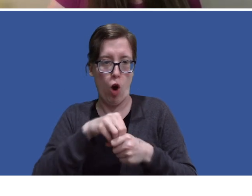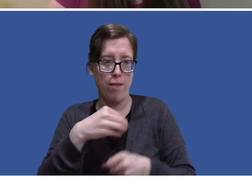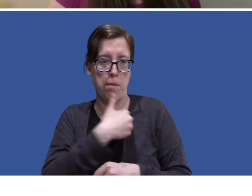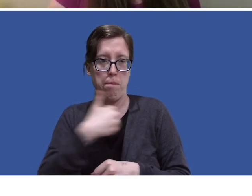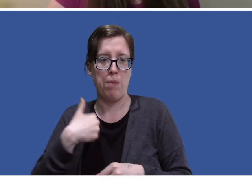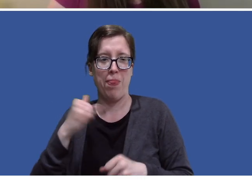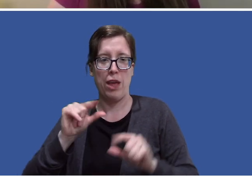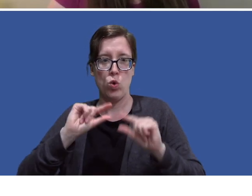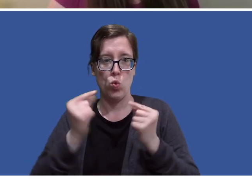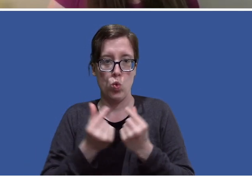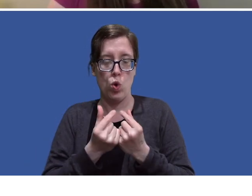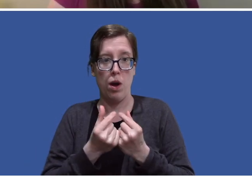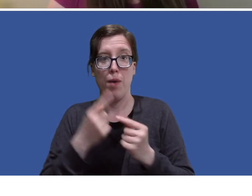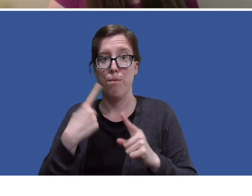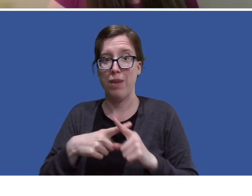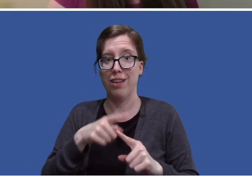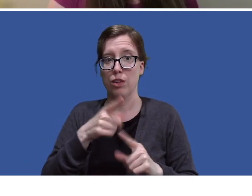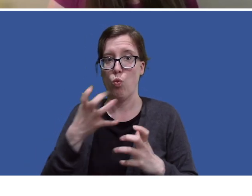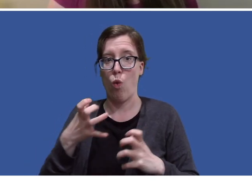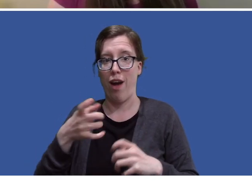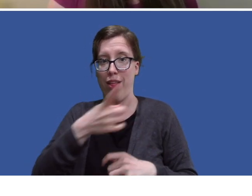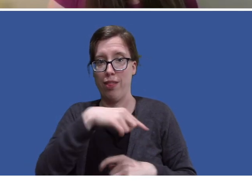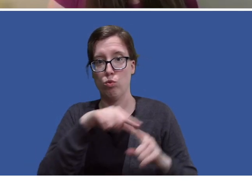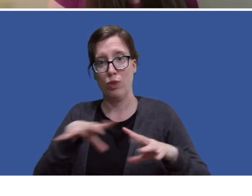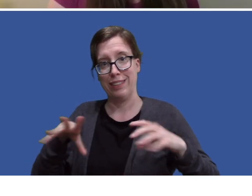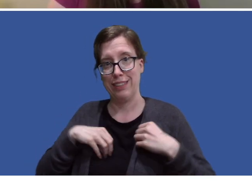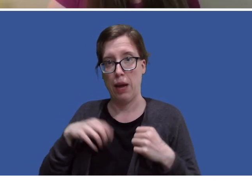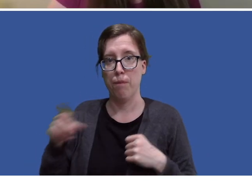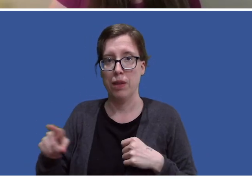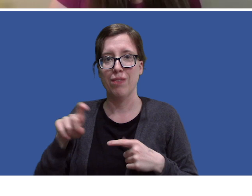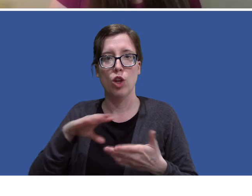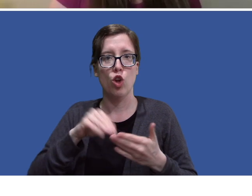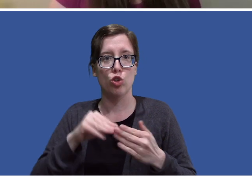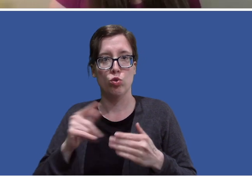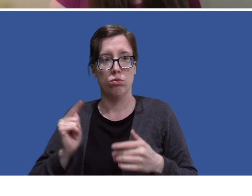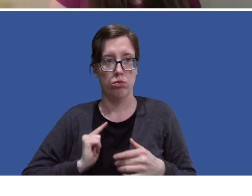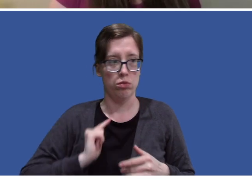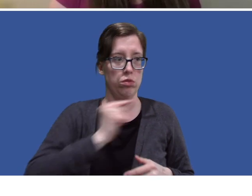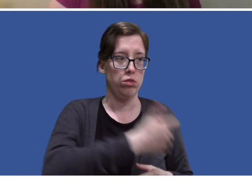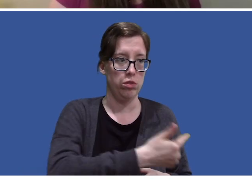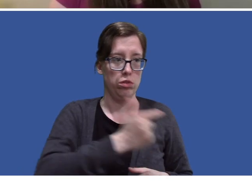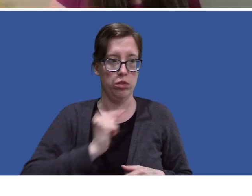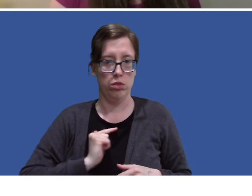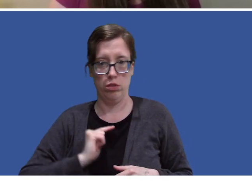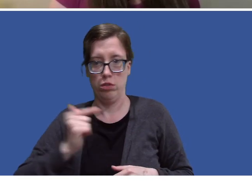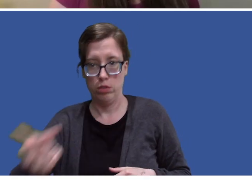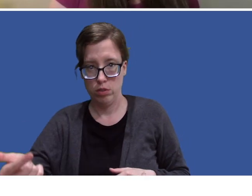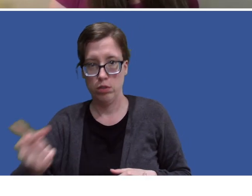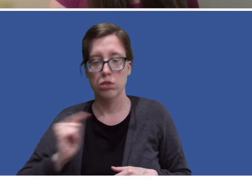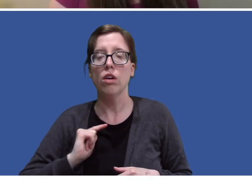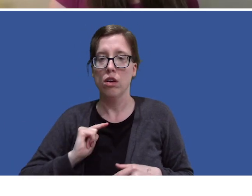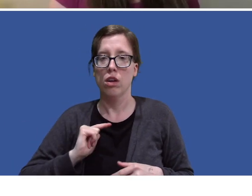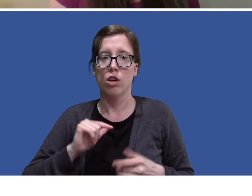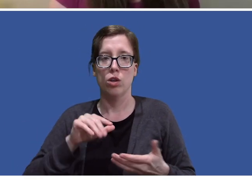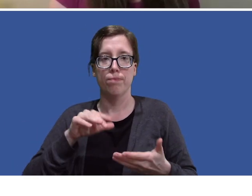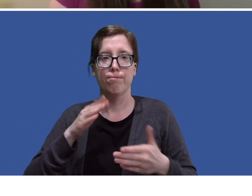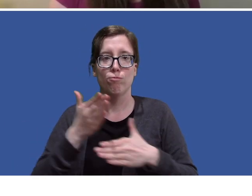take turns and how to share appropriately, how to be that good listener and that good participant.